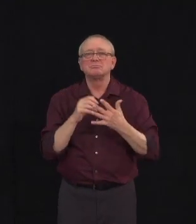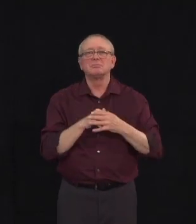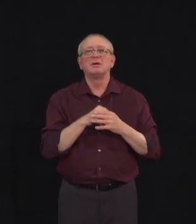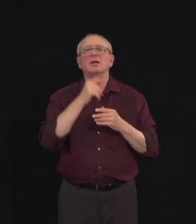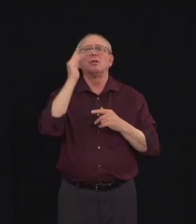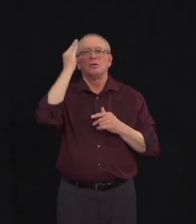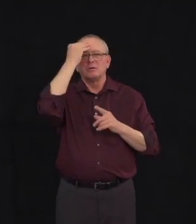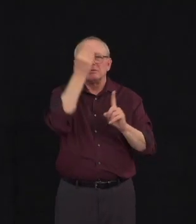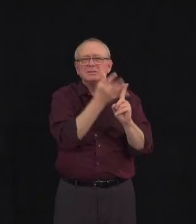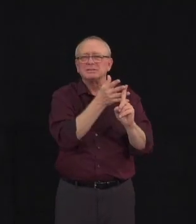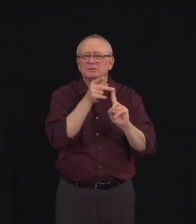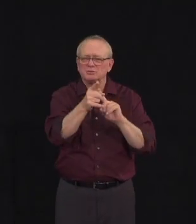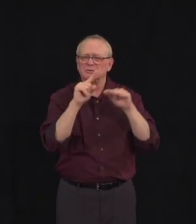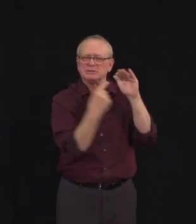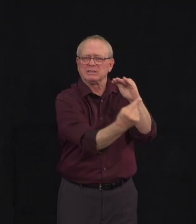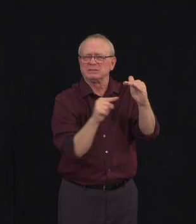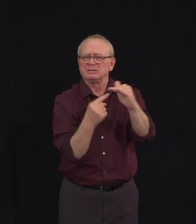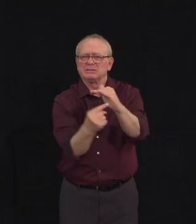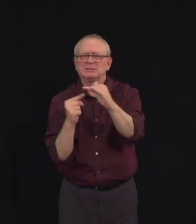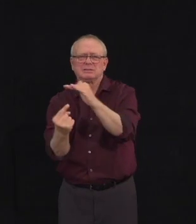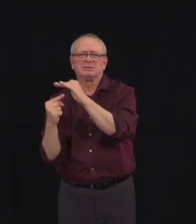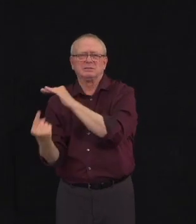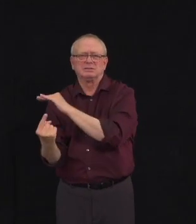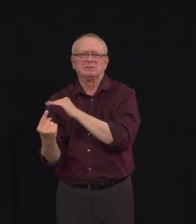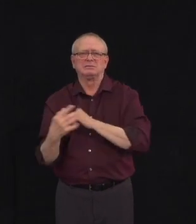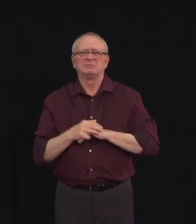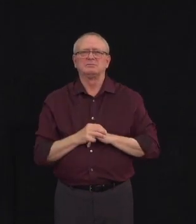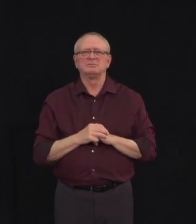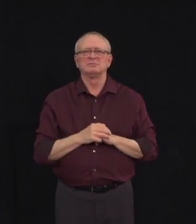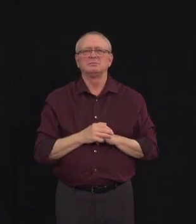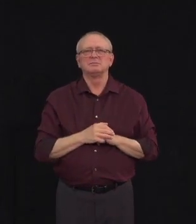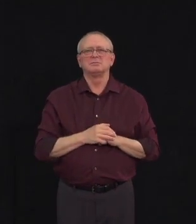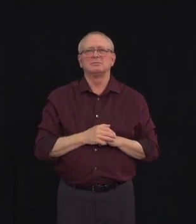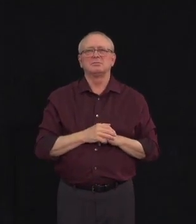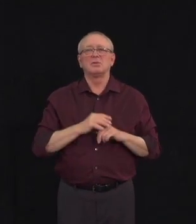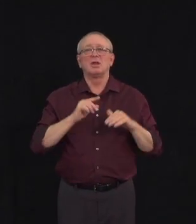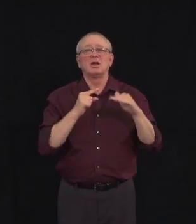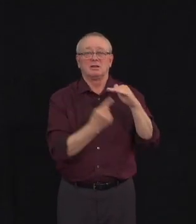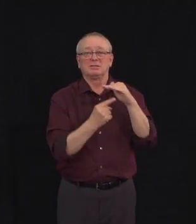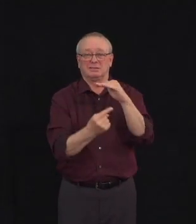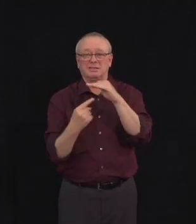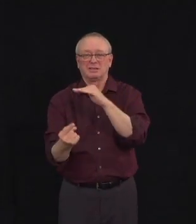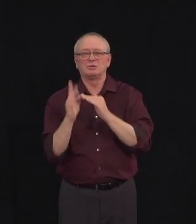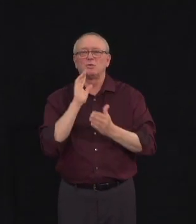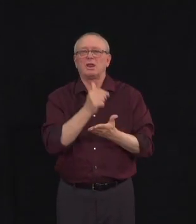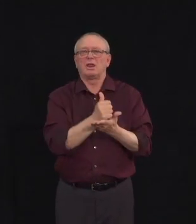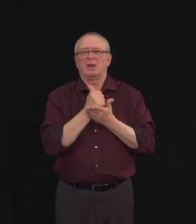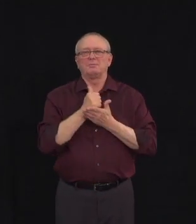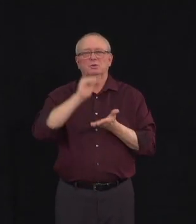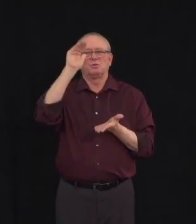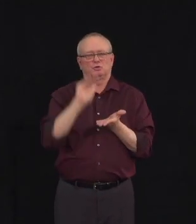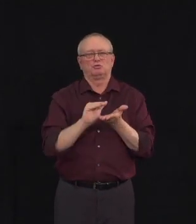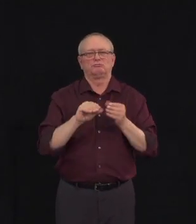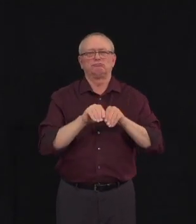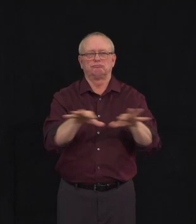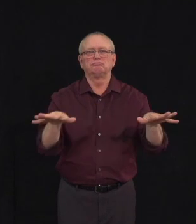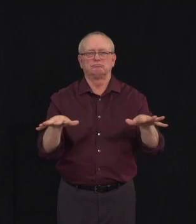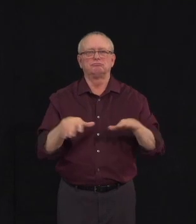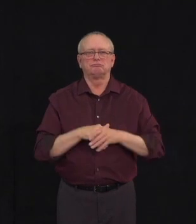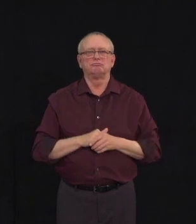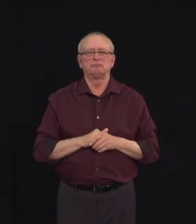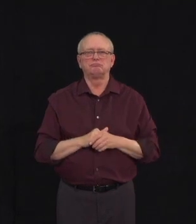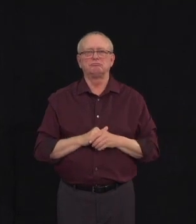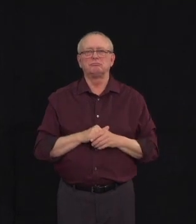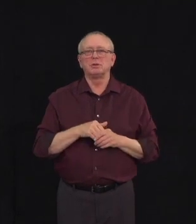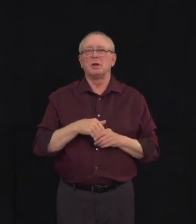and effectively to contain the spread, stronger border controls and airport screening, especially for international